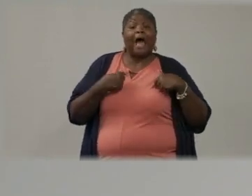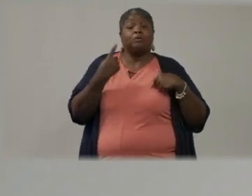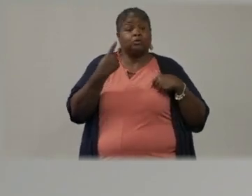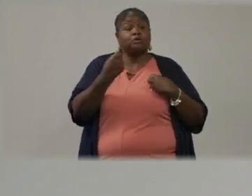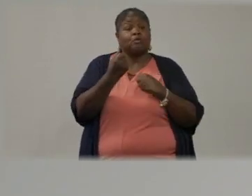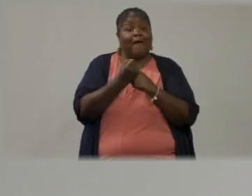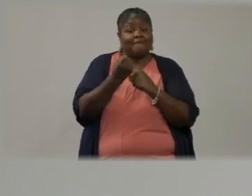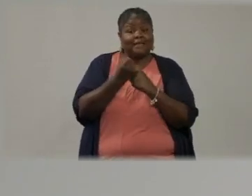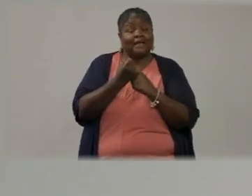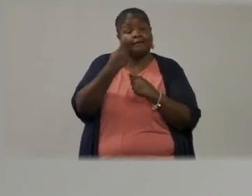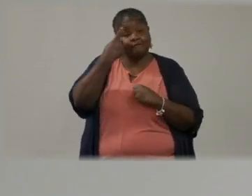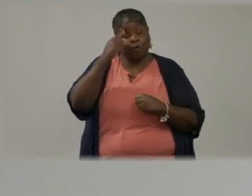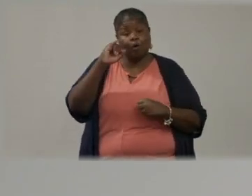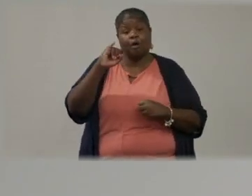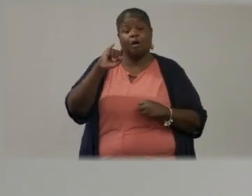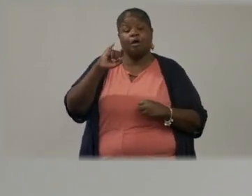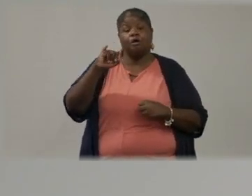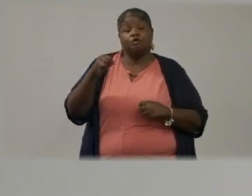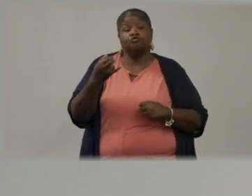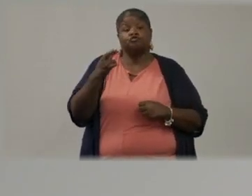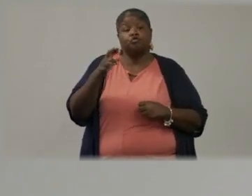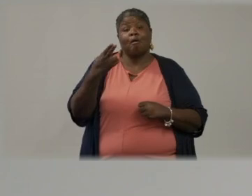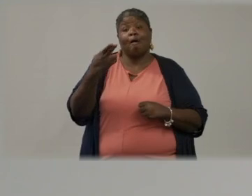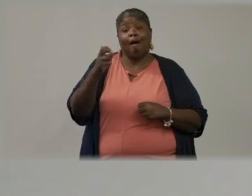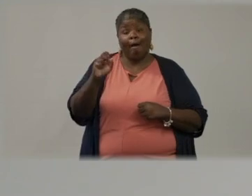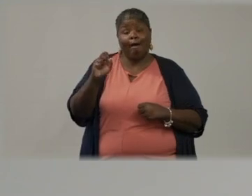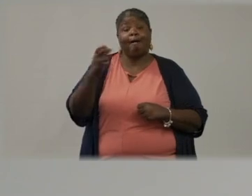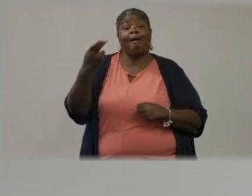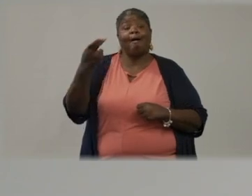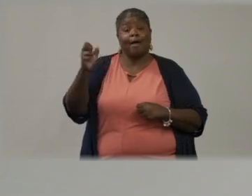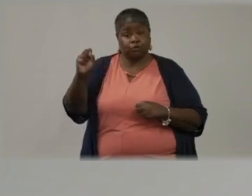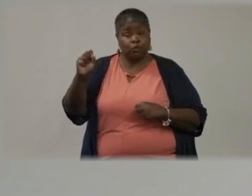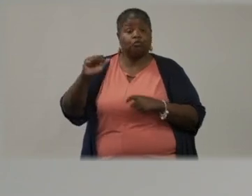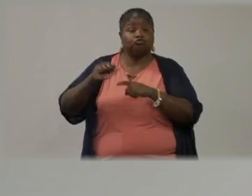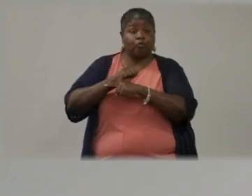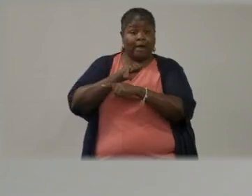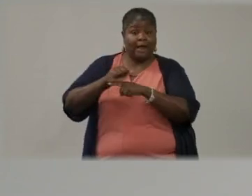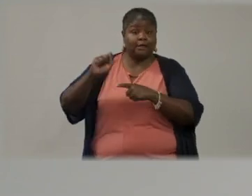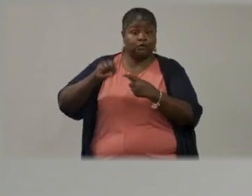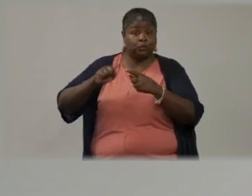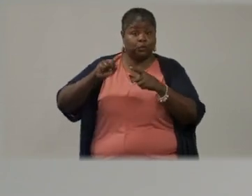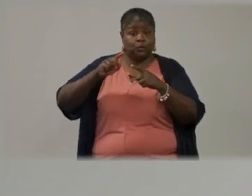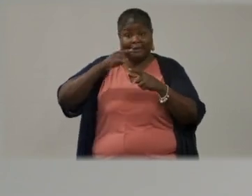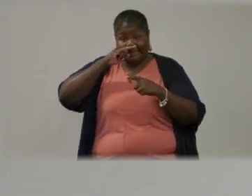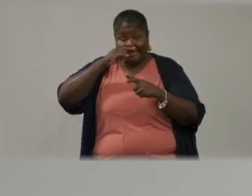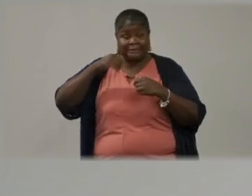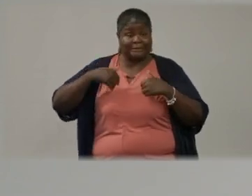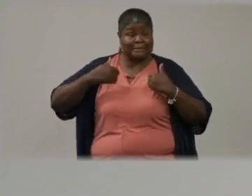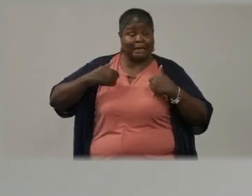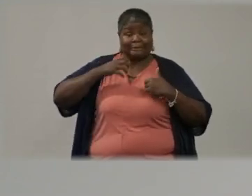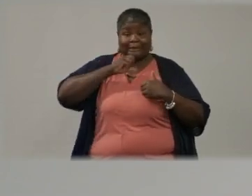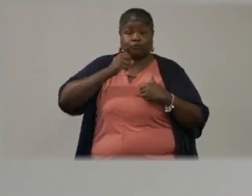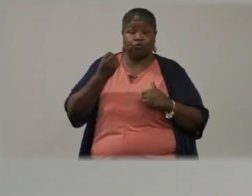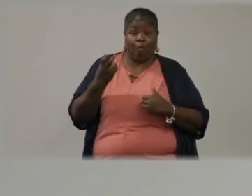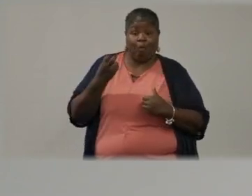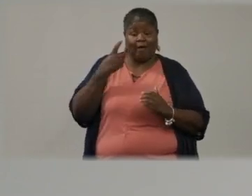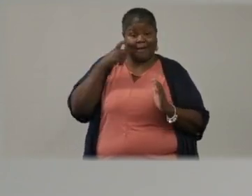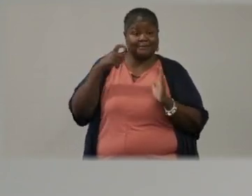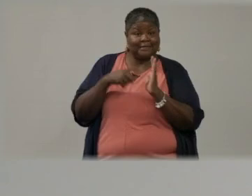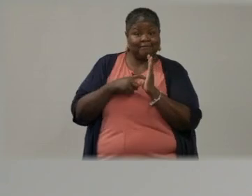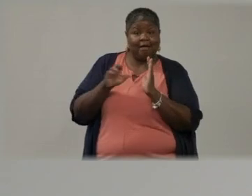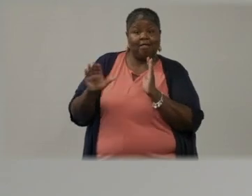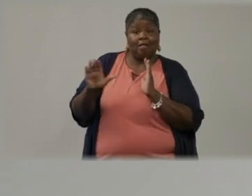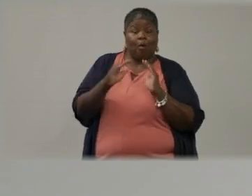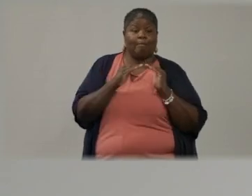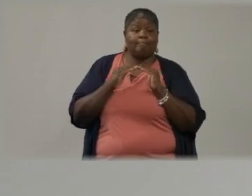advocated for junior highs and high schools, training it for kids as young as 12 to be able to identify it within their own